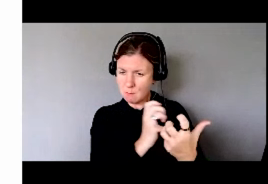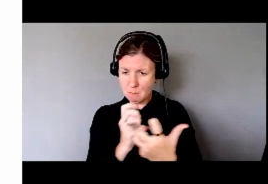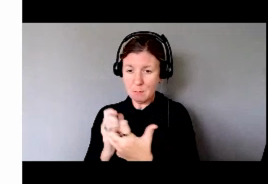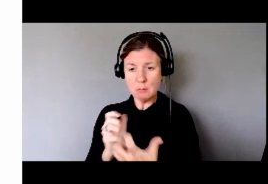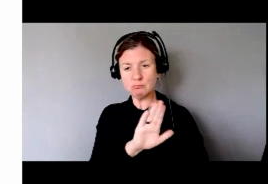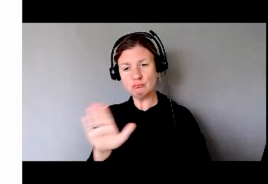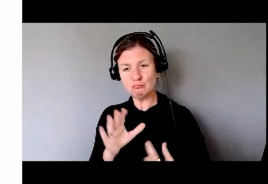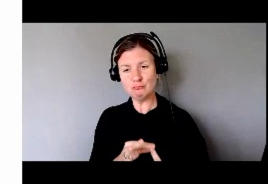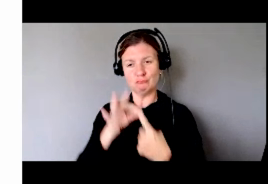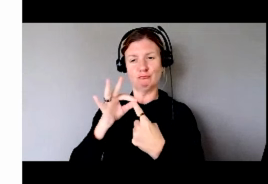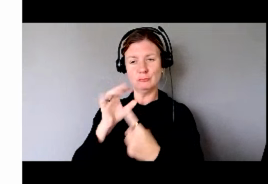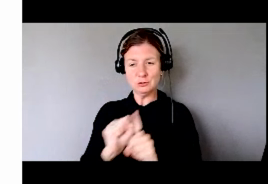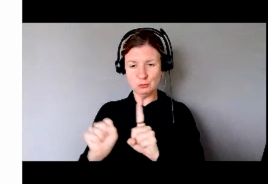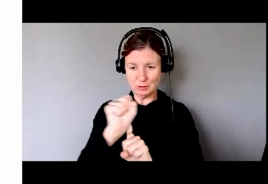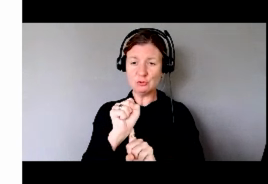situation.